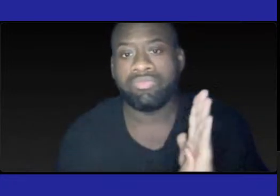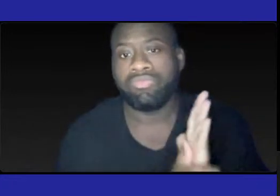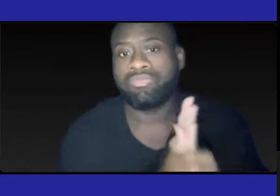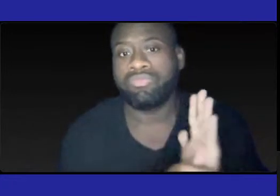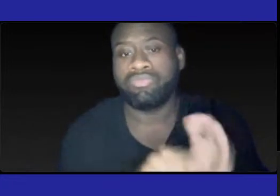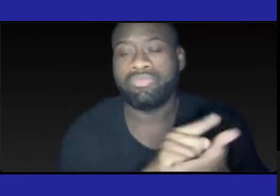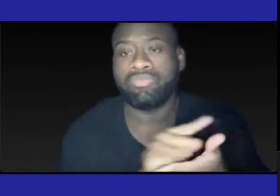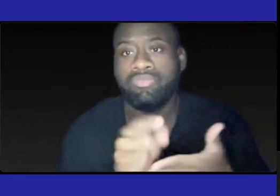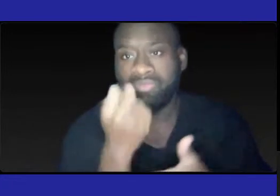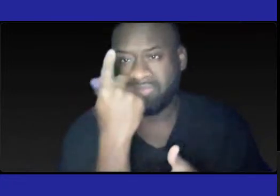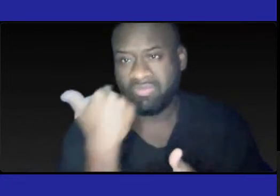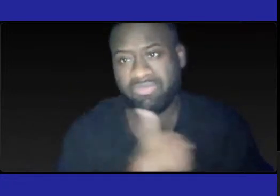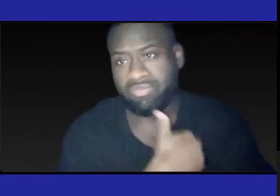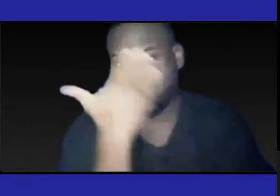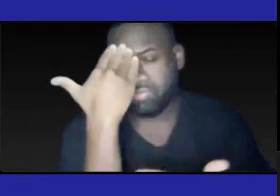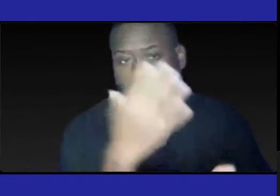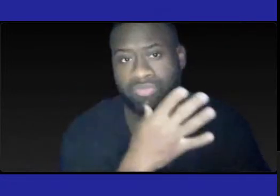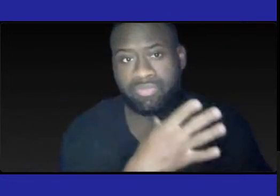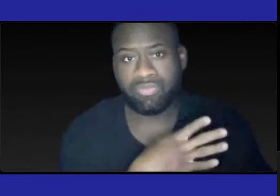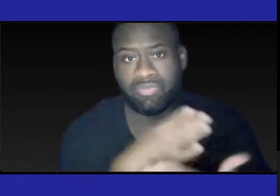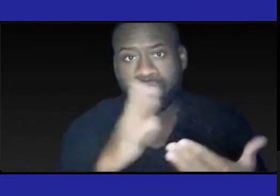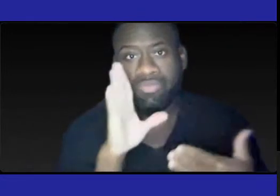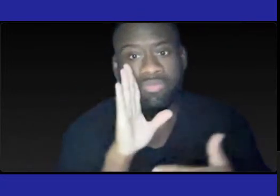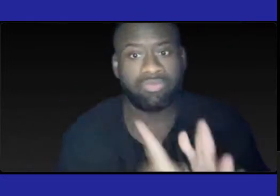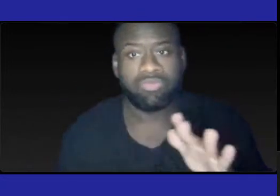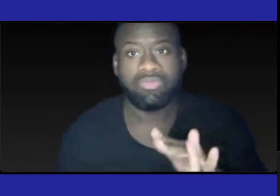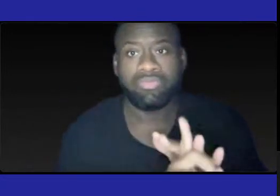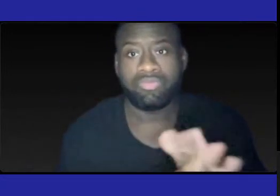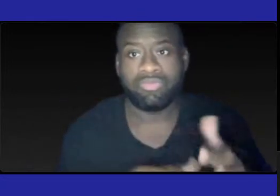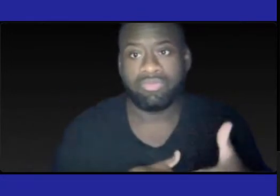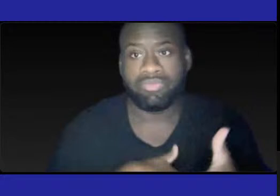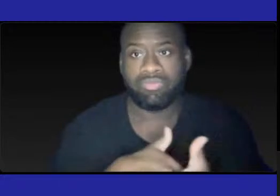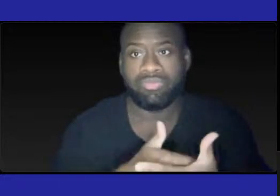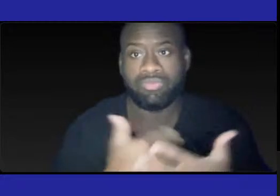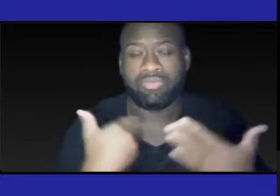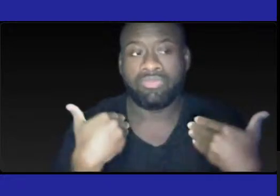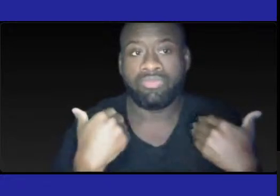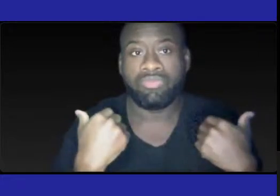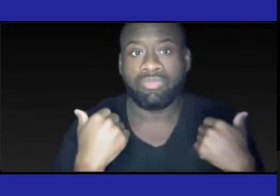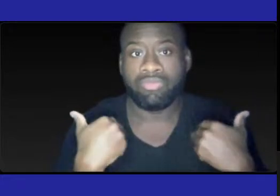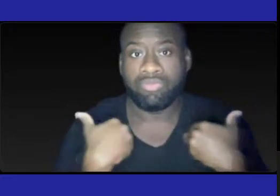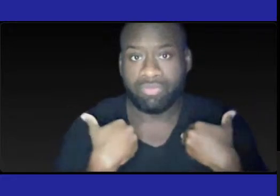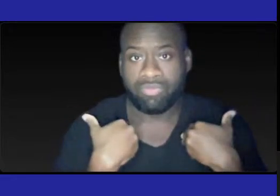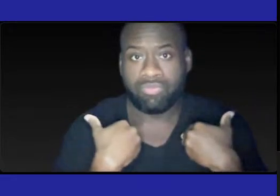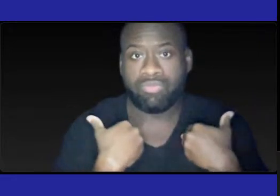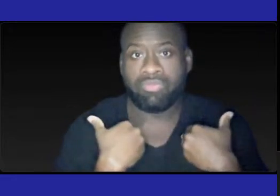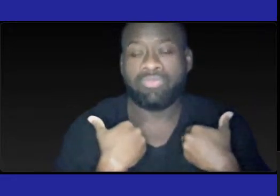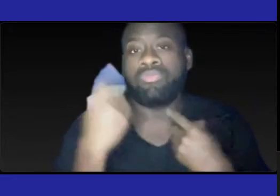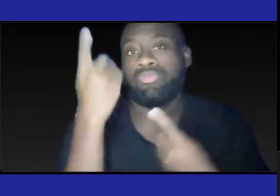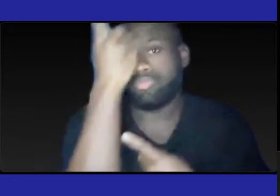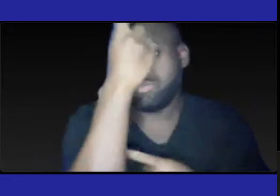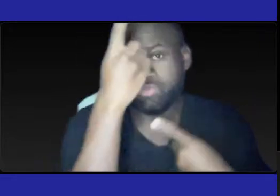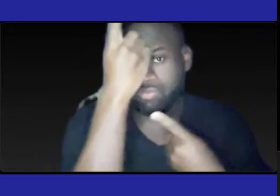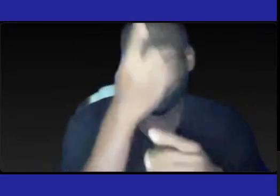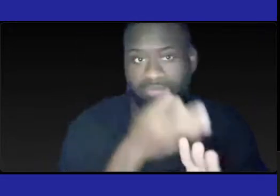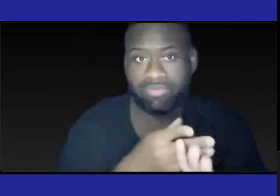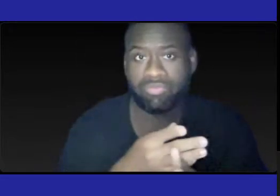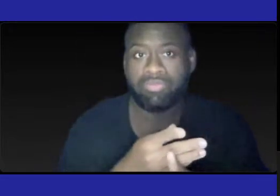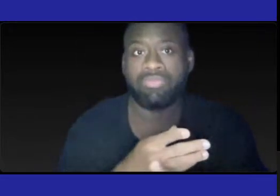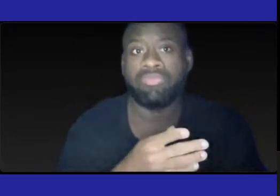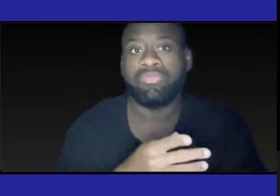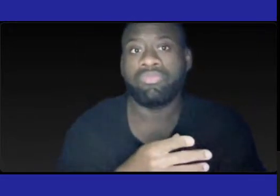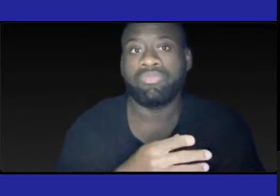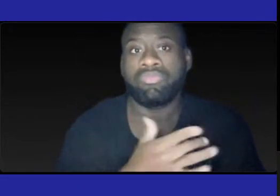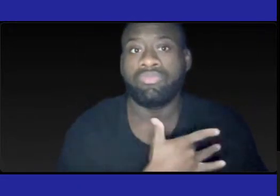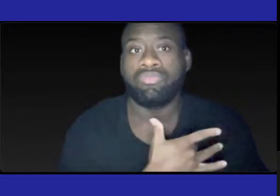We know that women will come into pregnancy with pre-existing cardiac disease those are the women who are known.